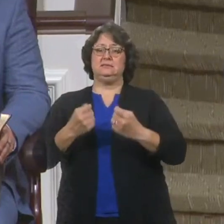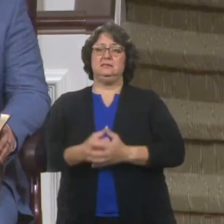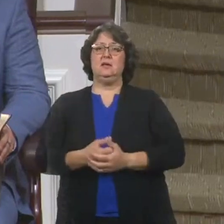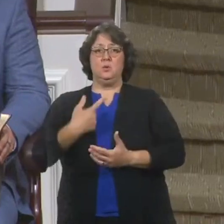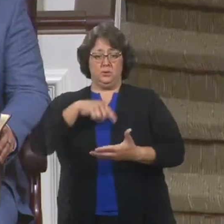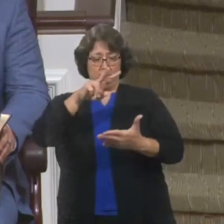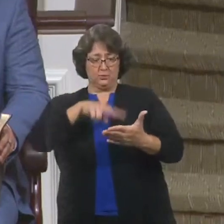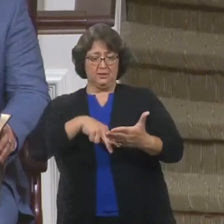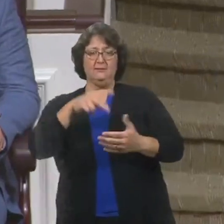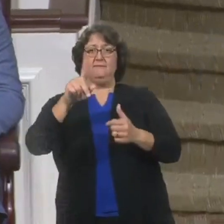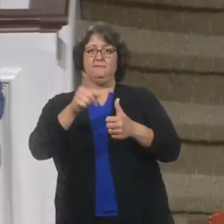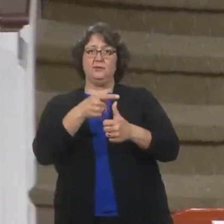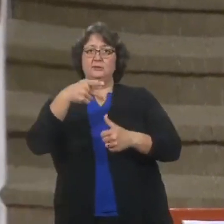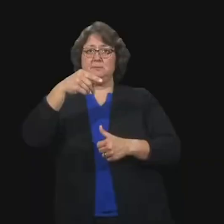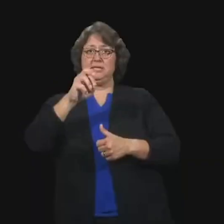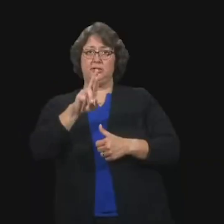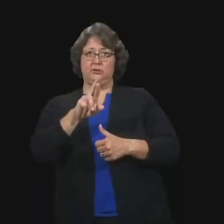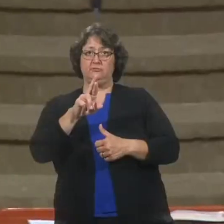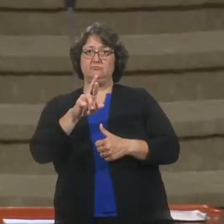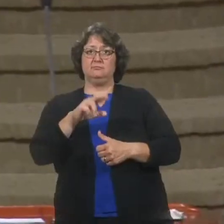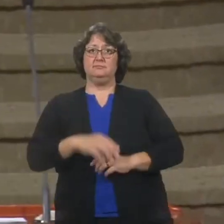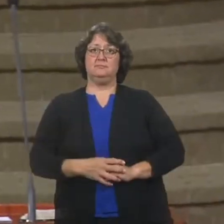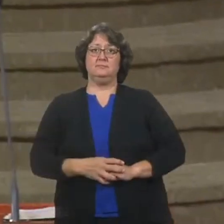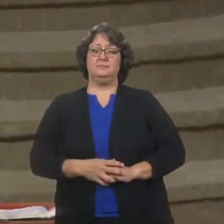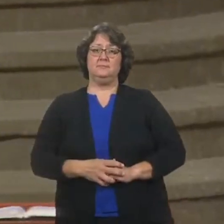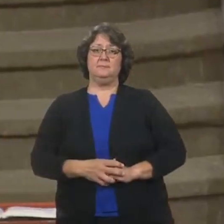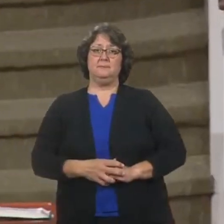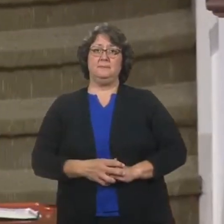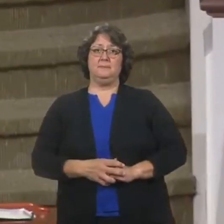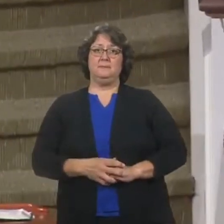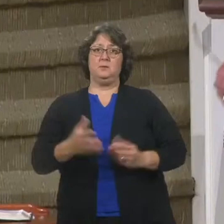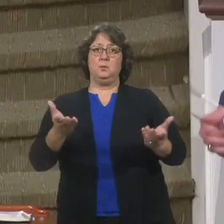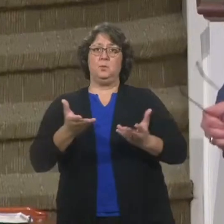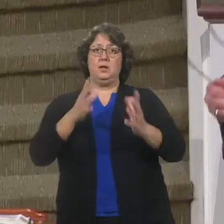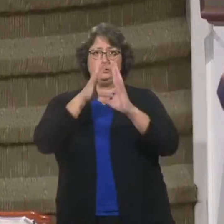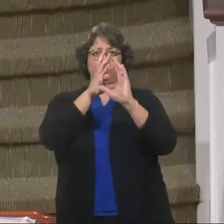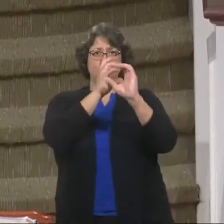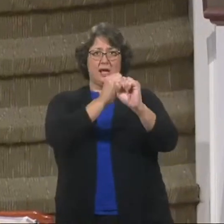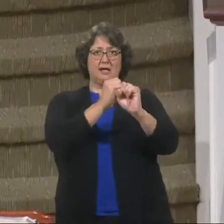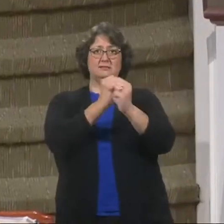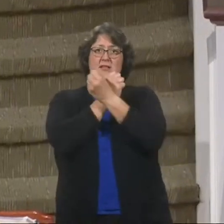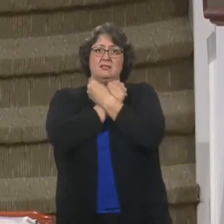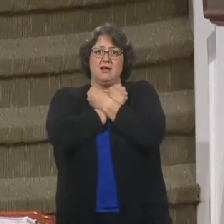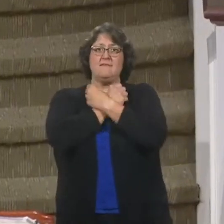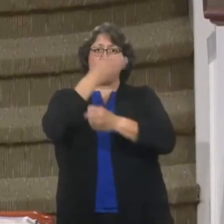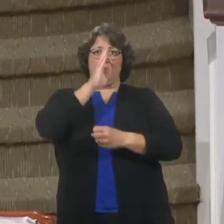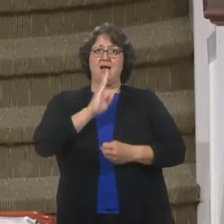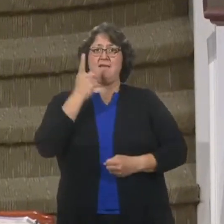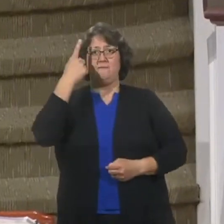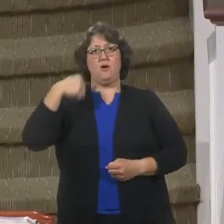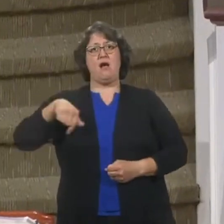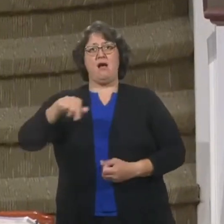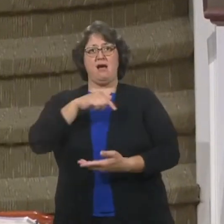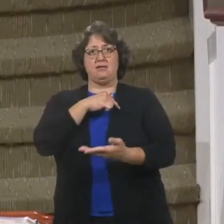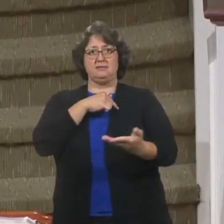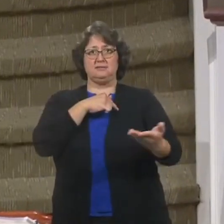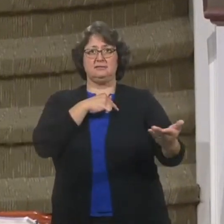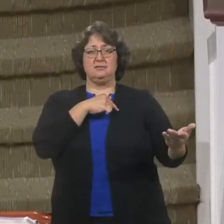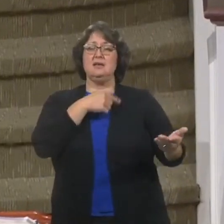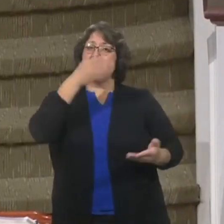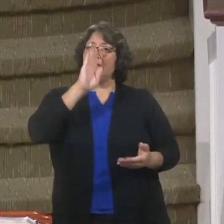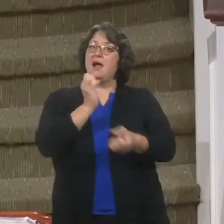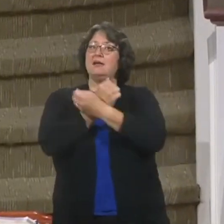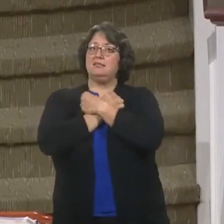that in 1 Peter. And then, what really attracts the love of God for us? Now, God loves